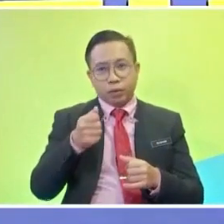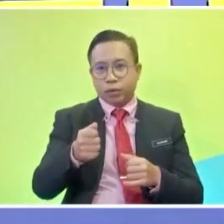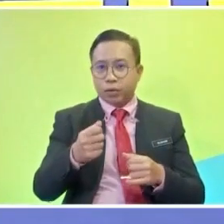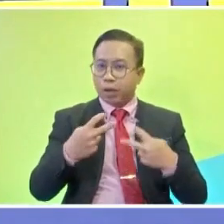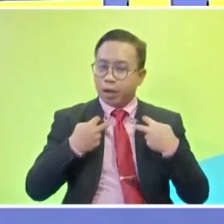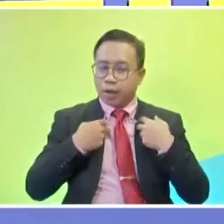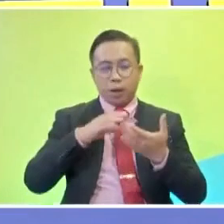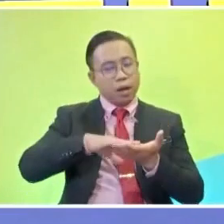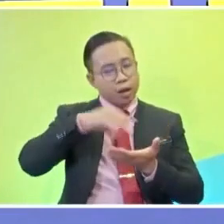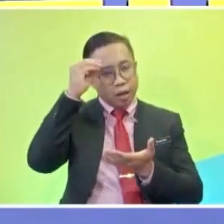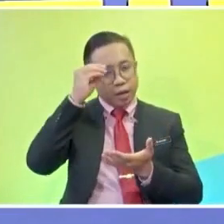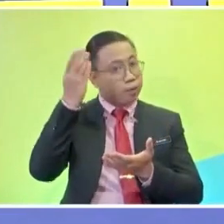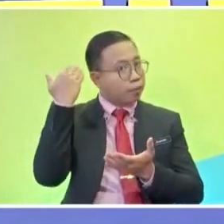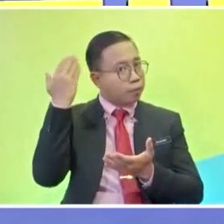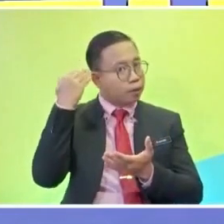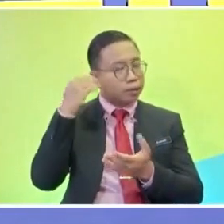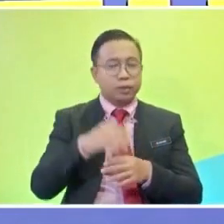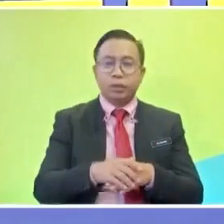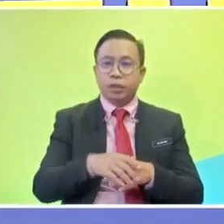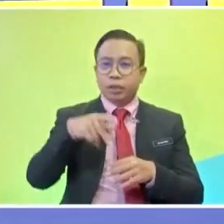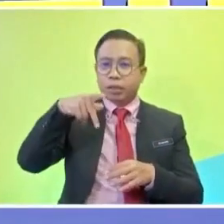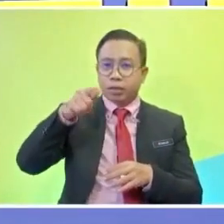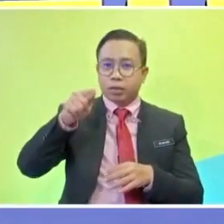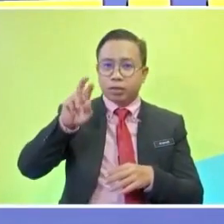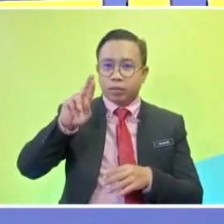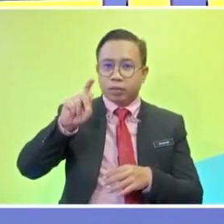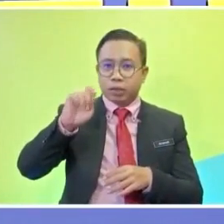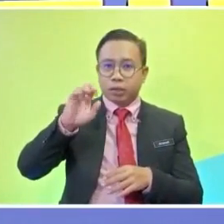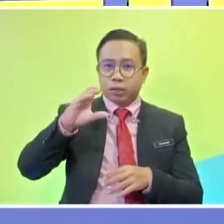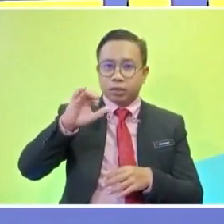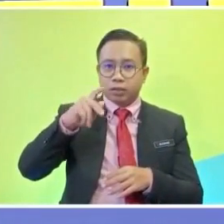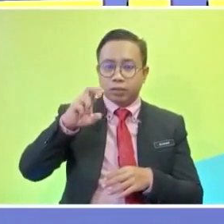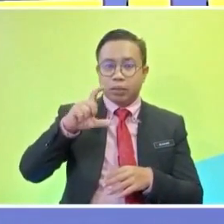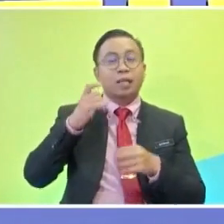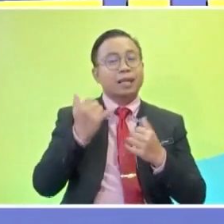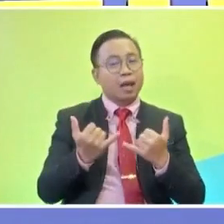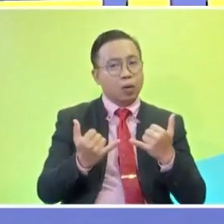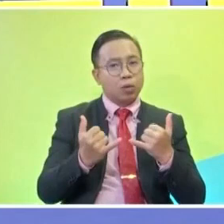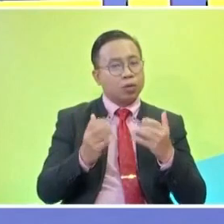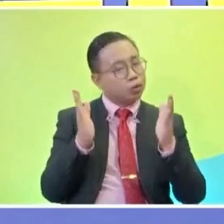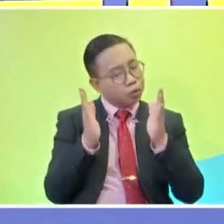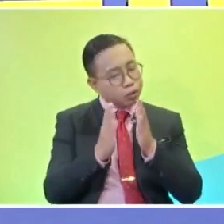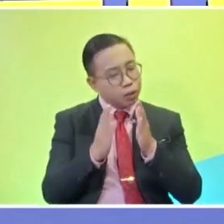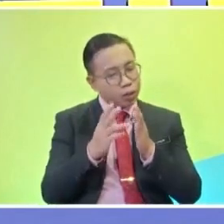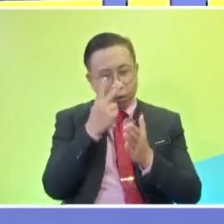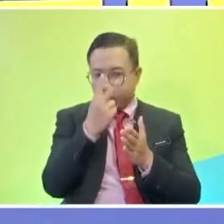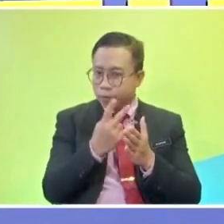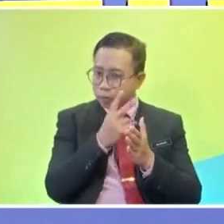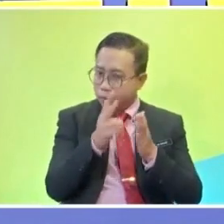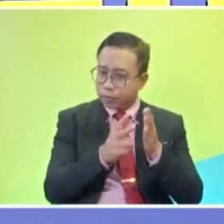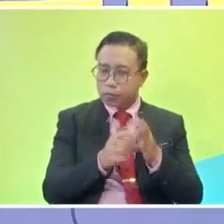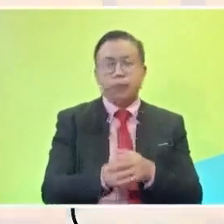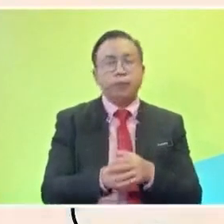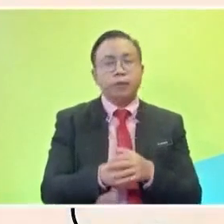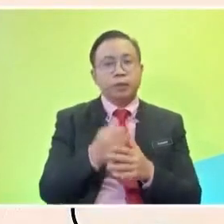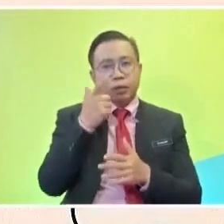actually learned about the past participle in previous topics. So we are just going to do a very short review. Okay. So these are the verbs that we see